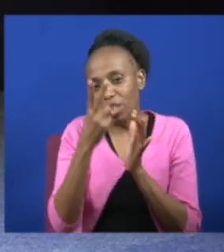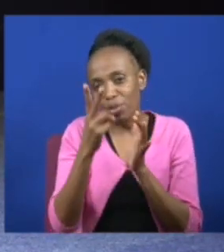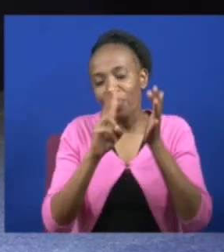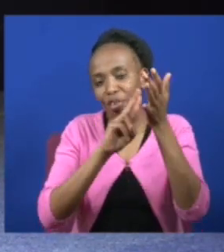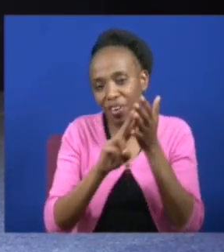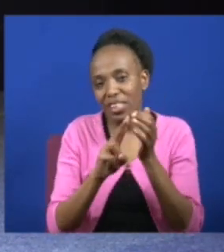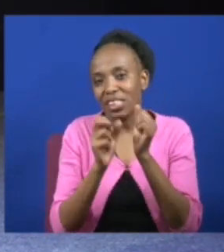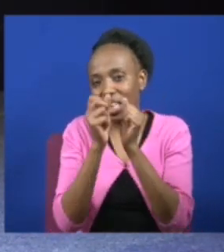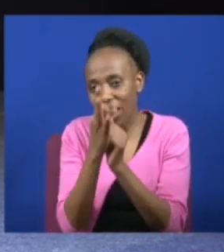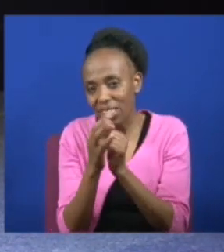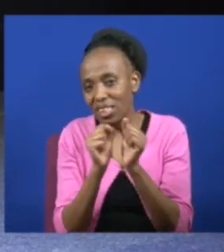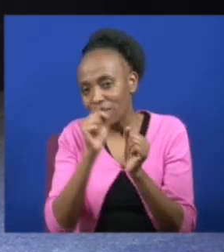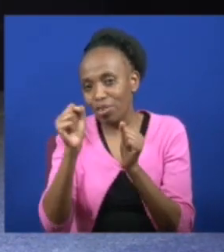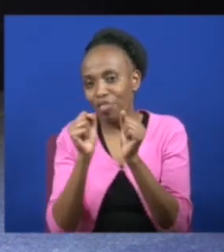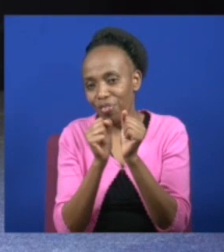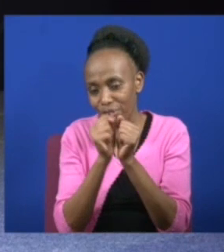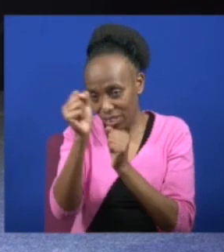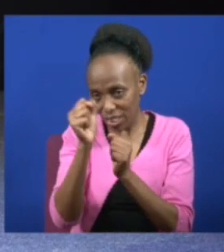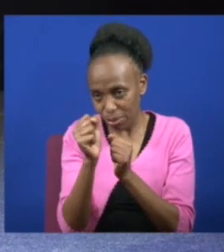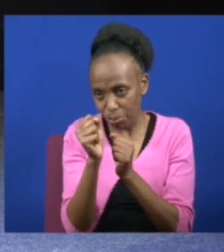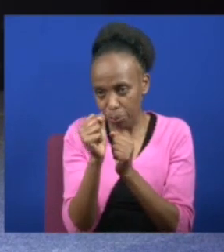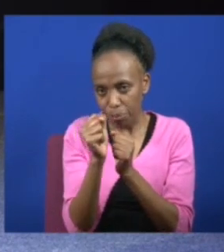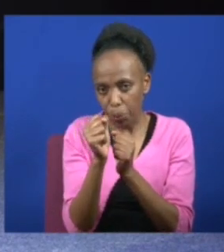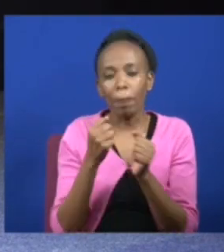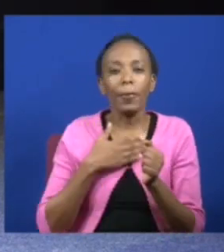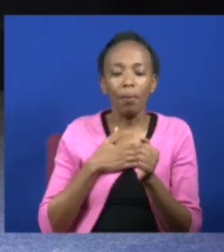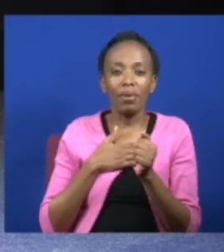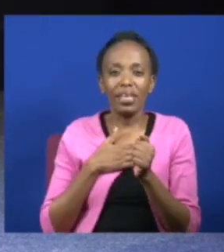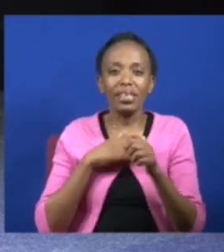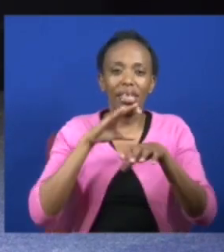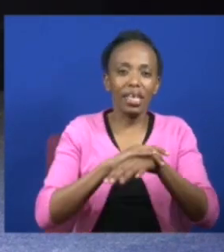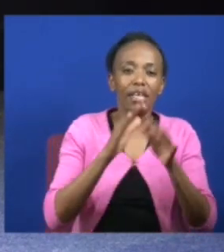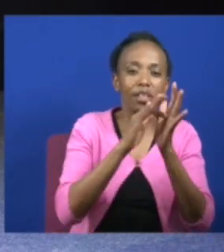15 and 19 to 23. And please